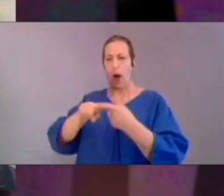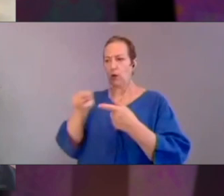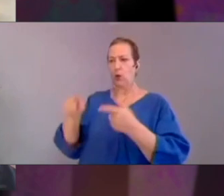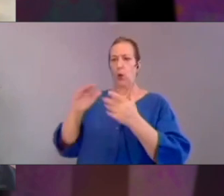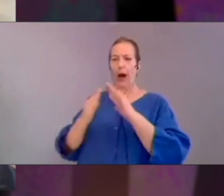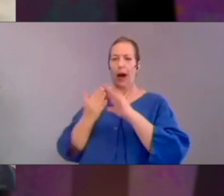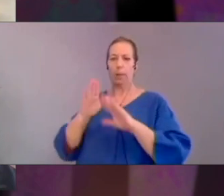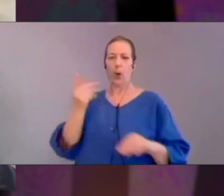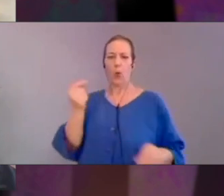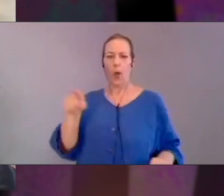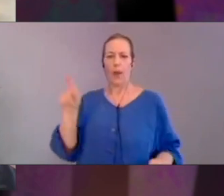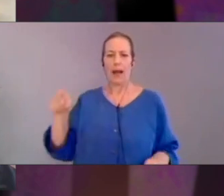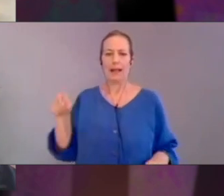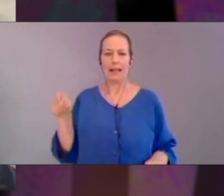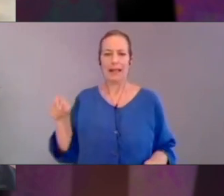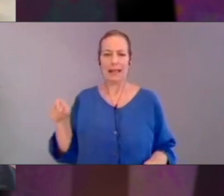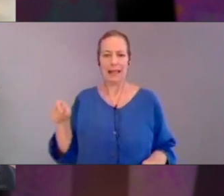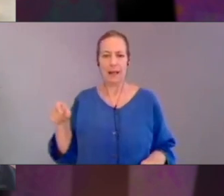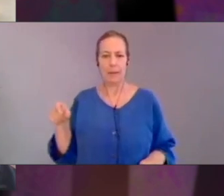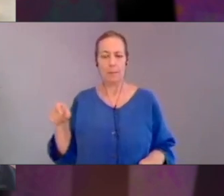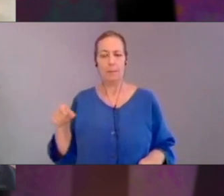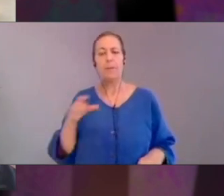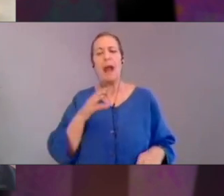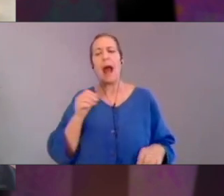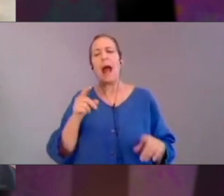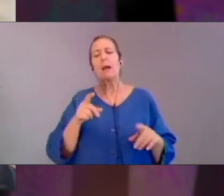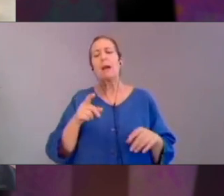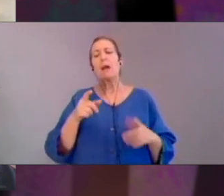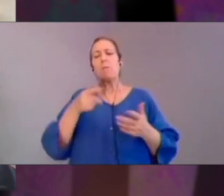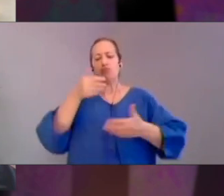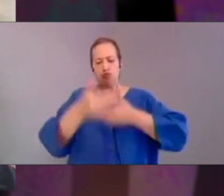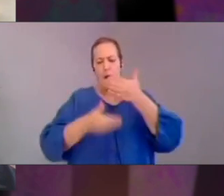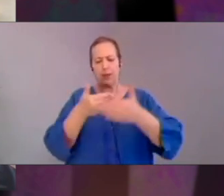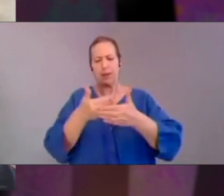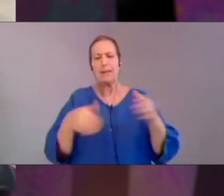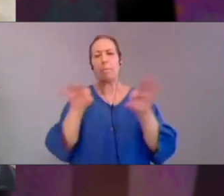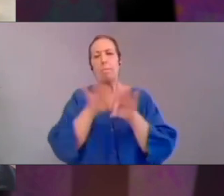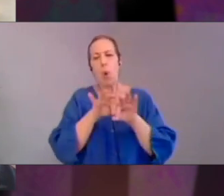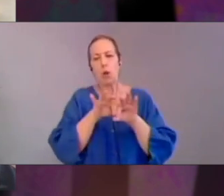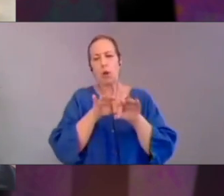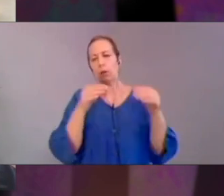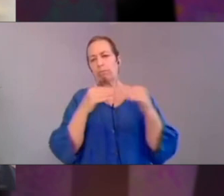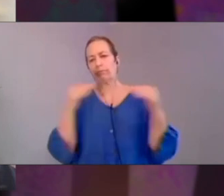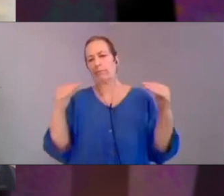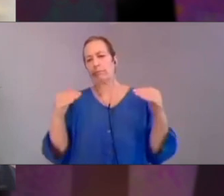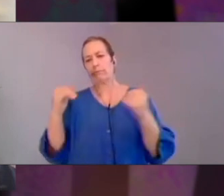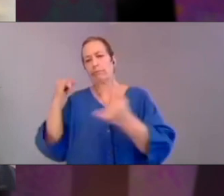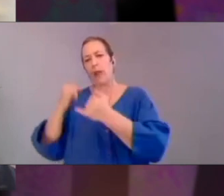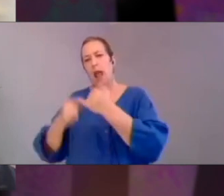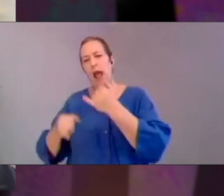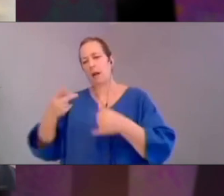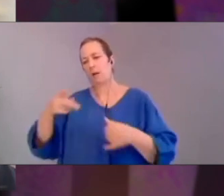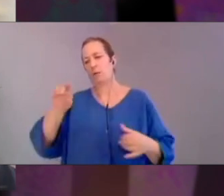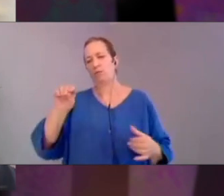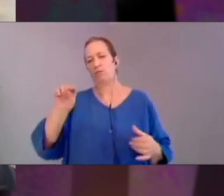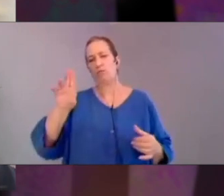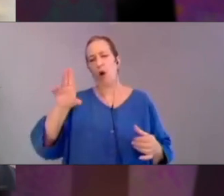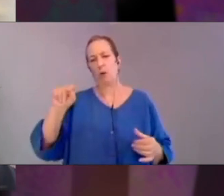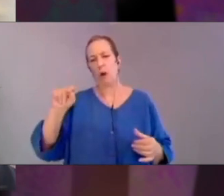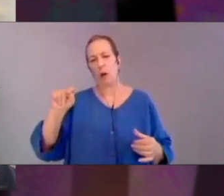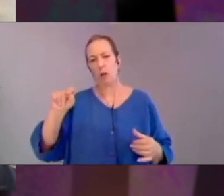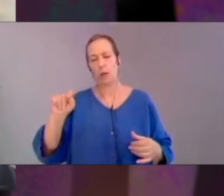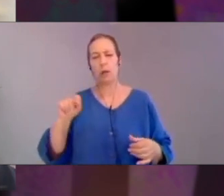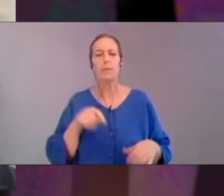And it's as much about process as it is about product. It's about relationship building. There